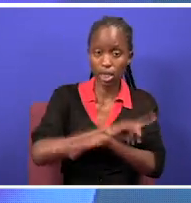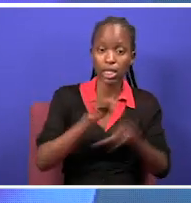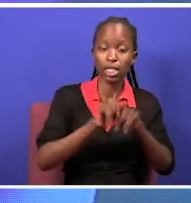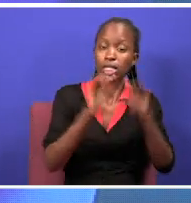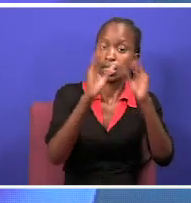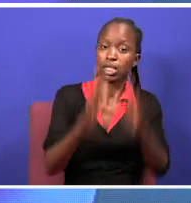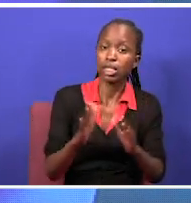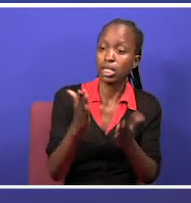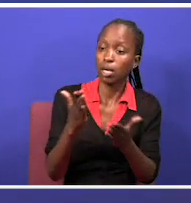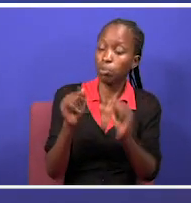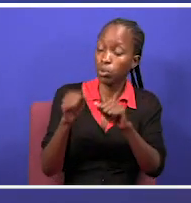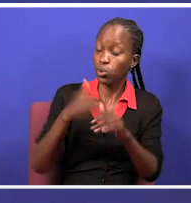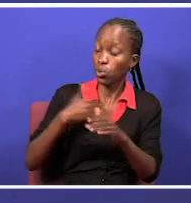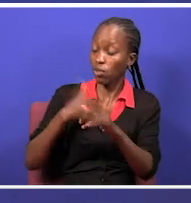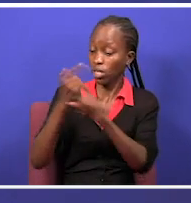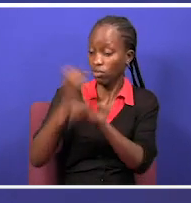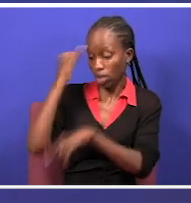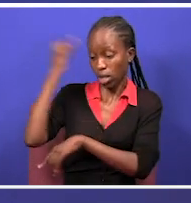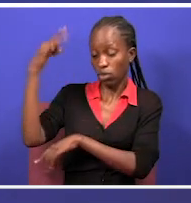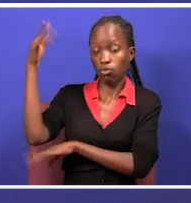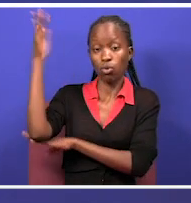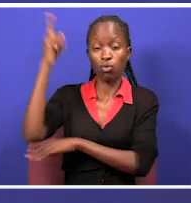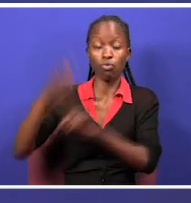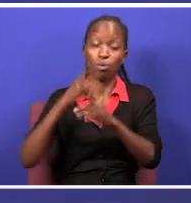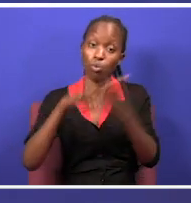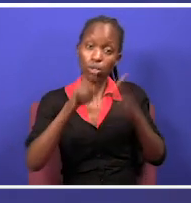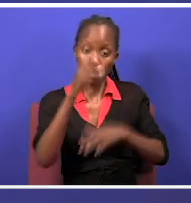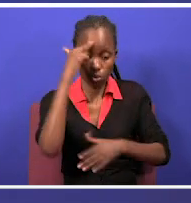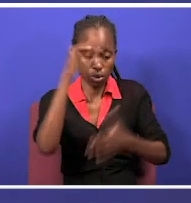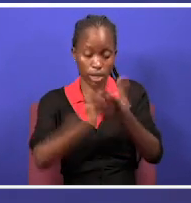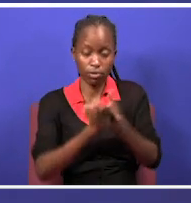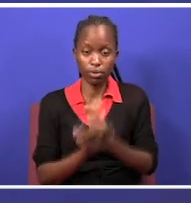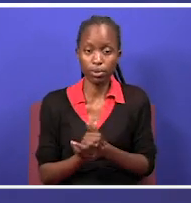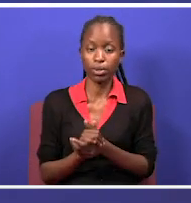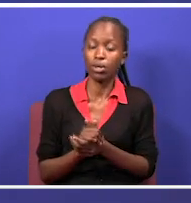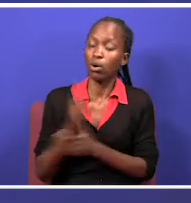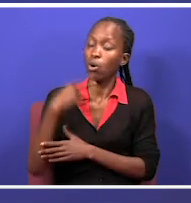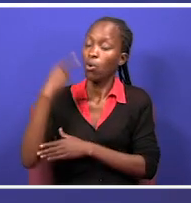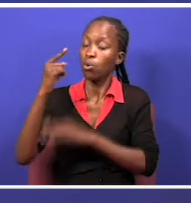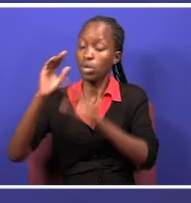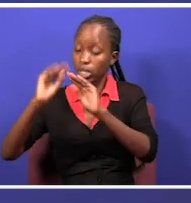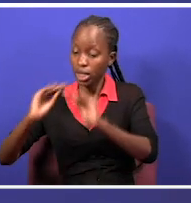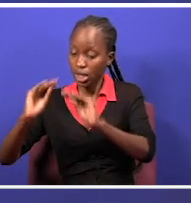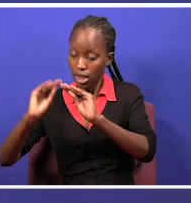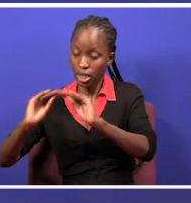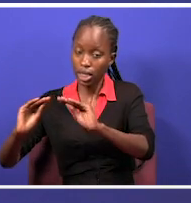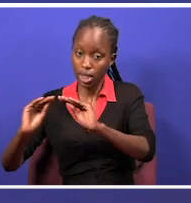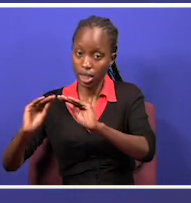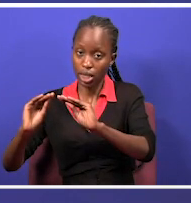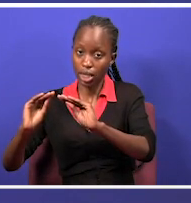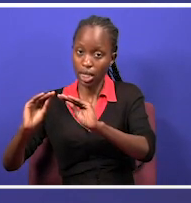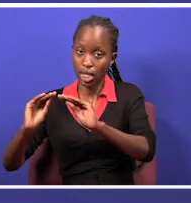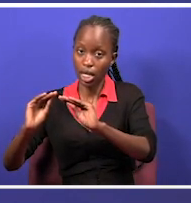completely different ideas of God from what you hold. Who is shaping the convictions and